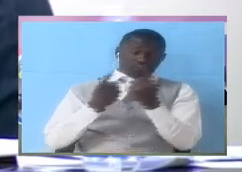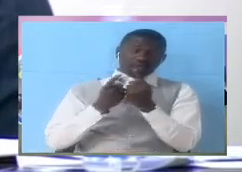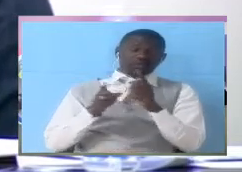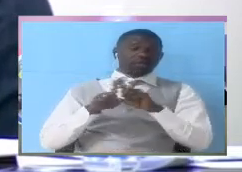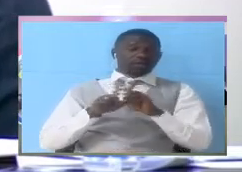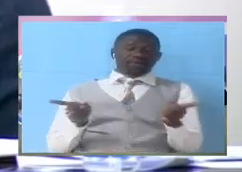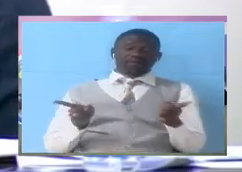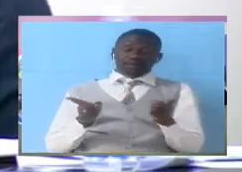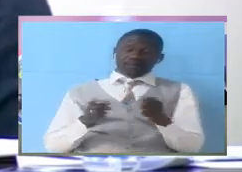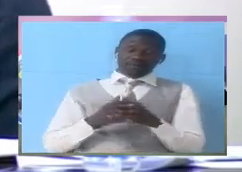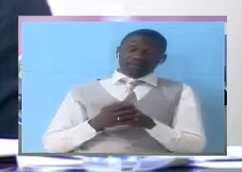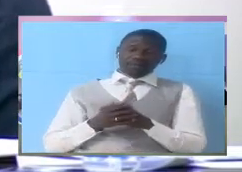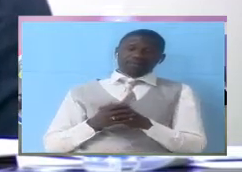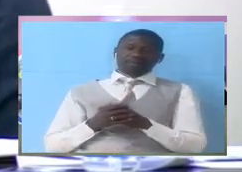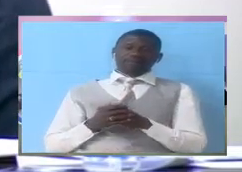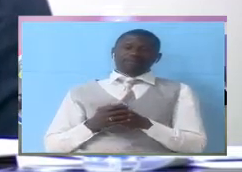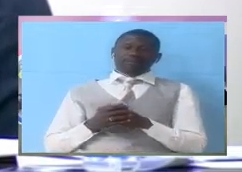De facto